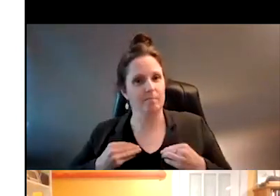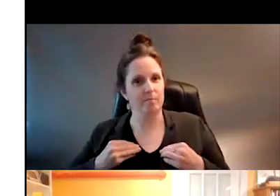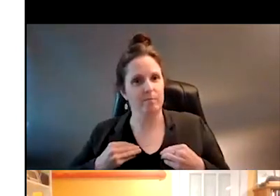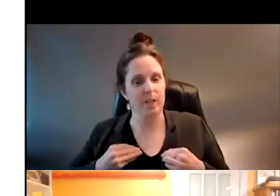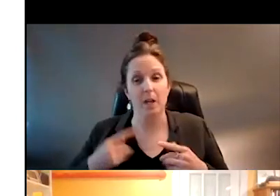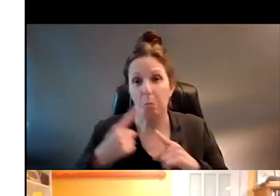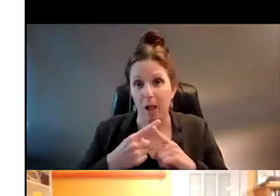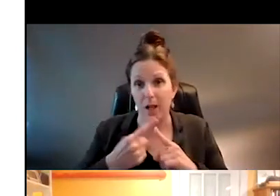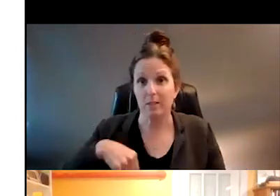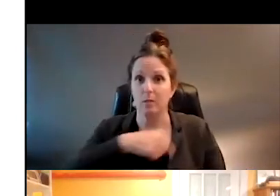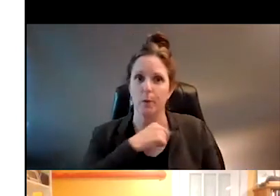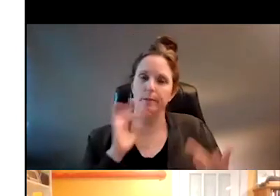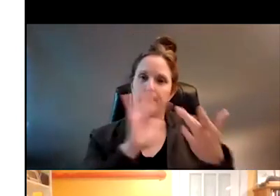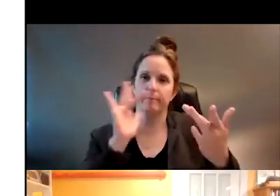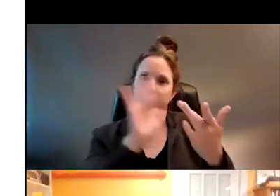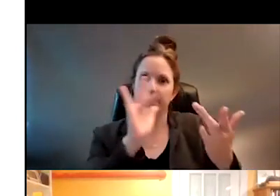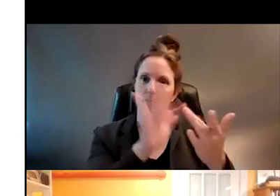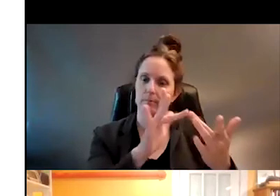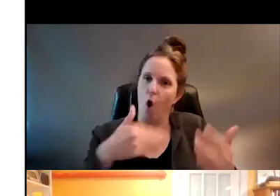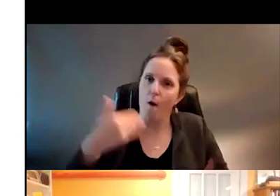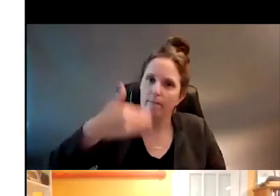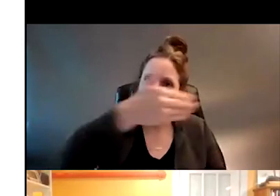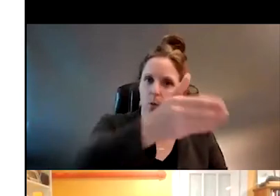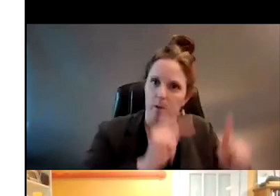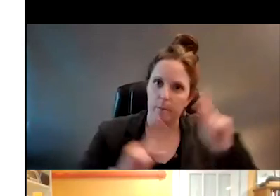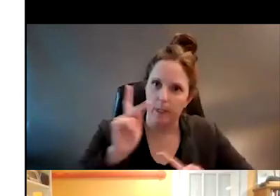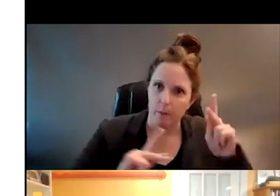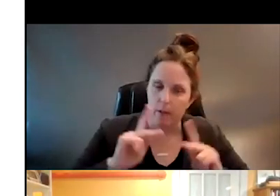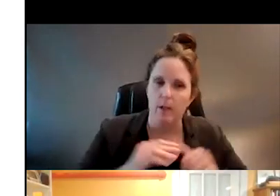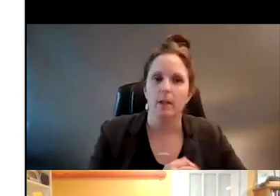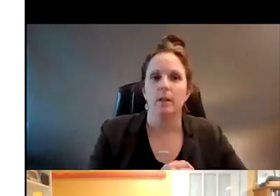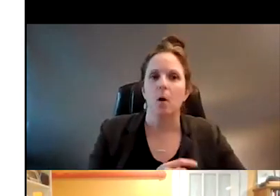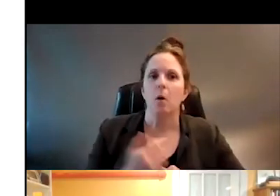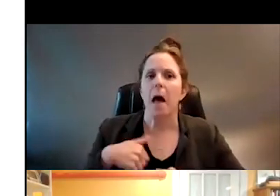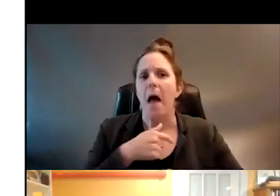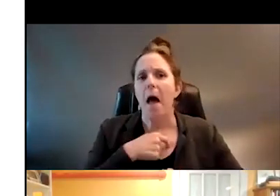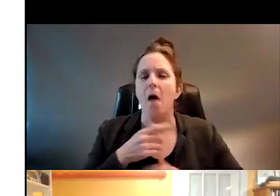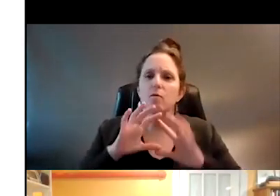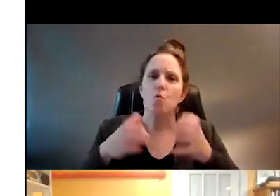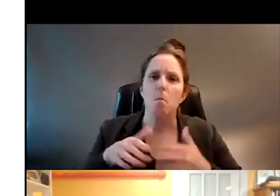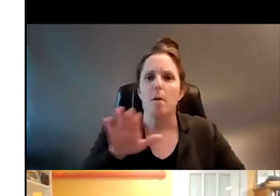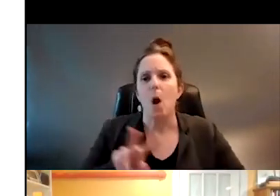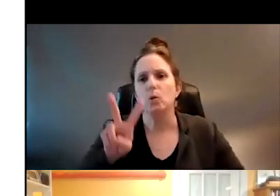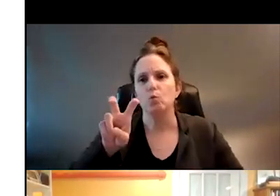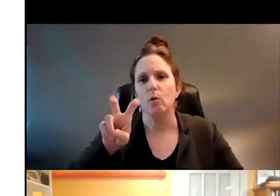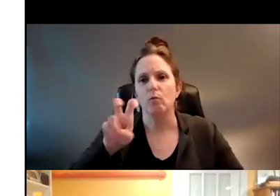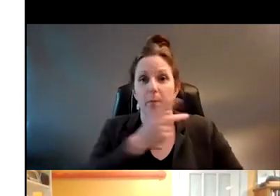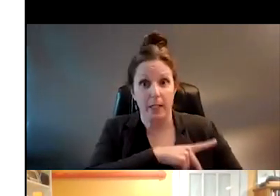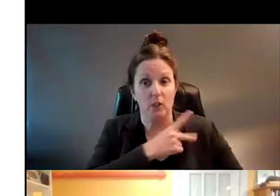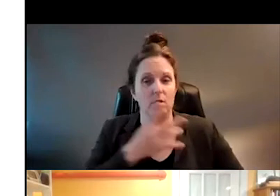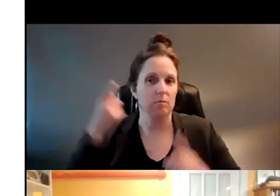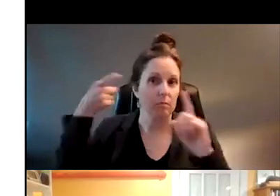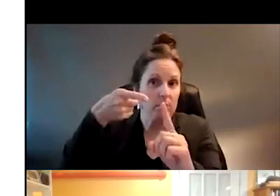really tried in our clozapine clinic to have a more delineated group of about 200 patients to say we're going to achieve 90% vaccination